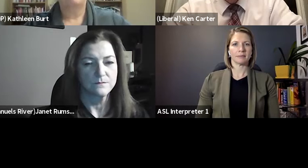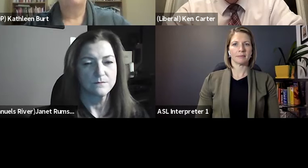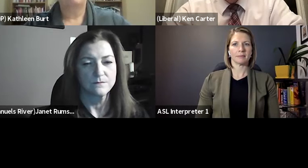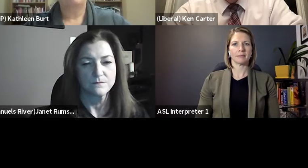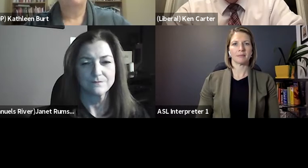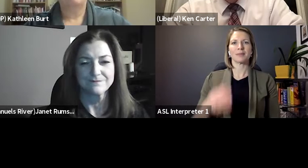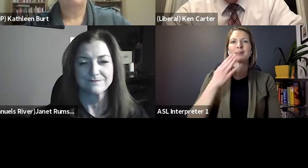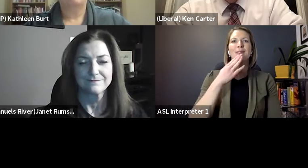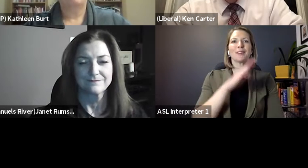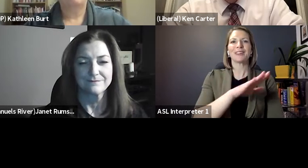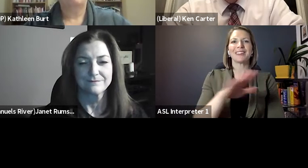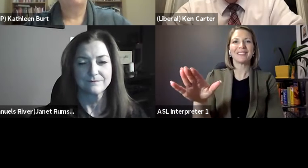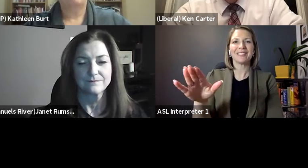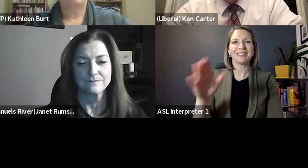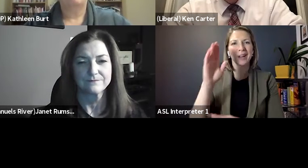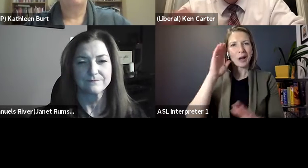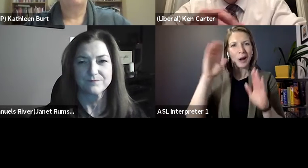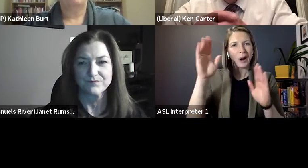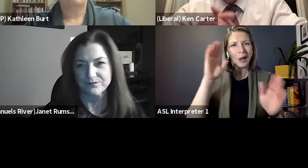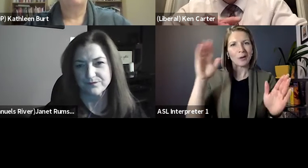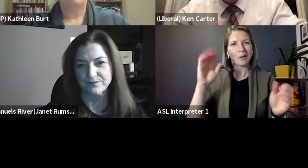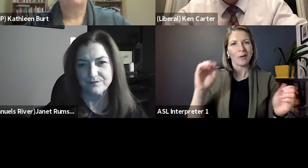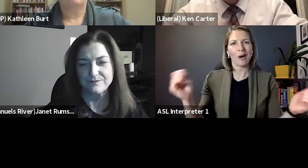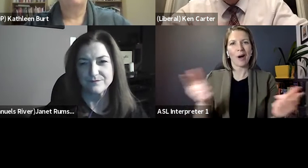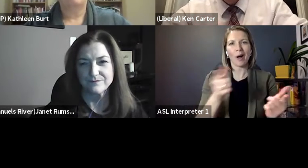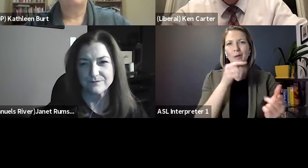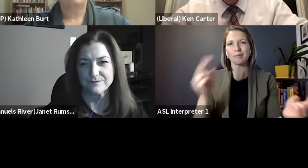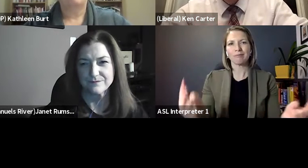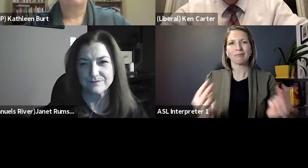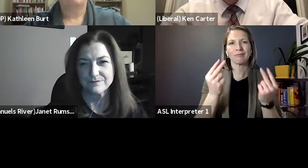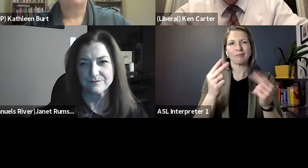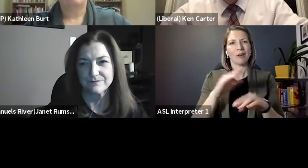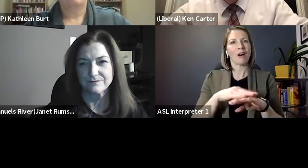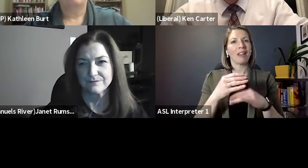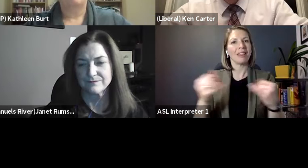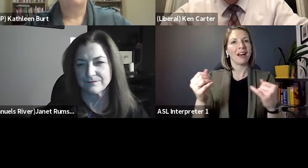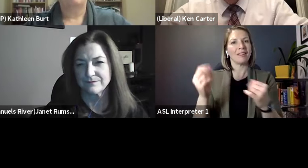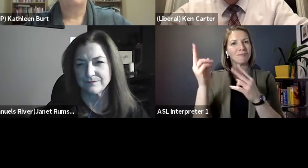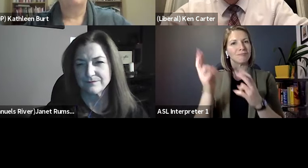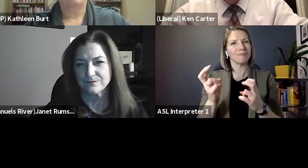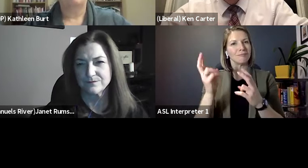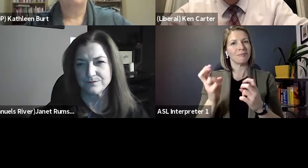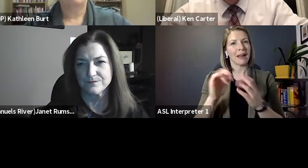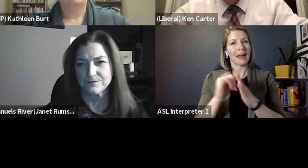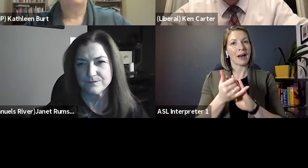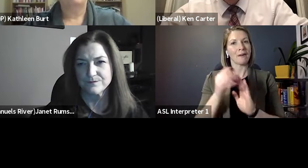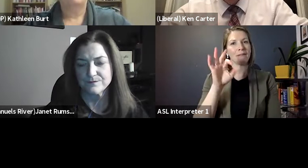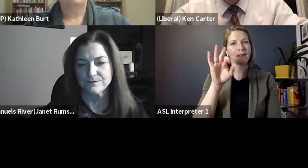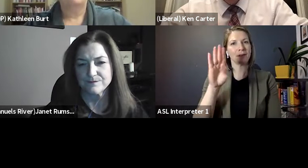Good evening, ladies and gentlemen from across the province joining us online via Facebook Live. Thank you all for